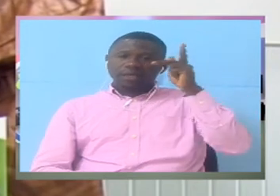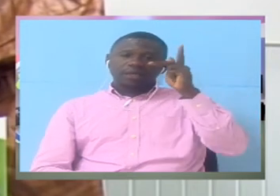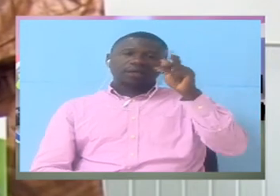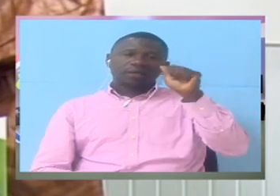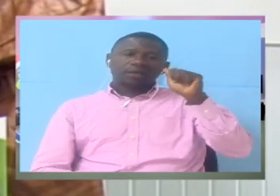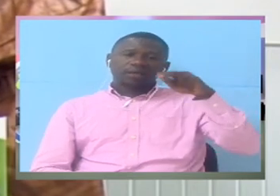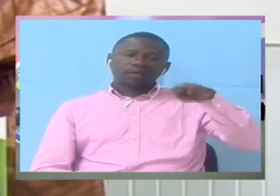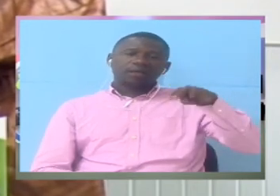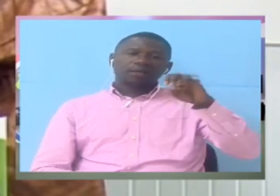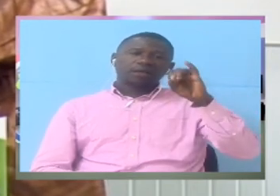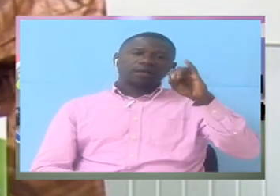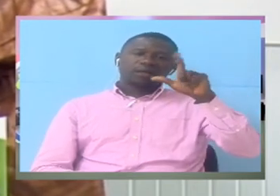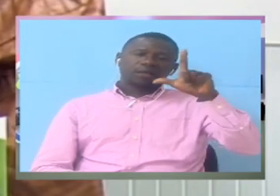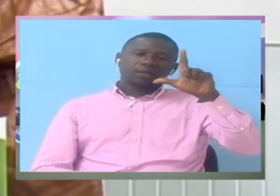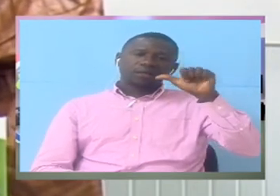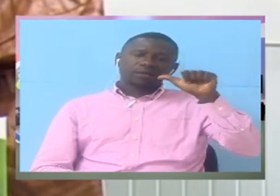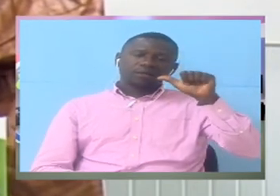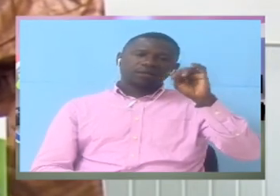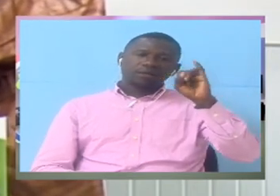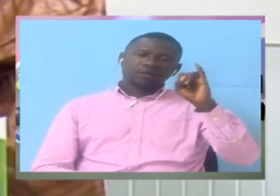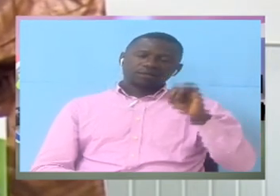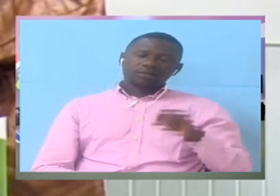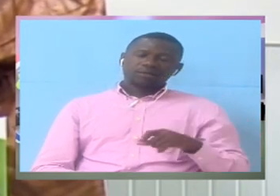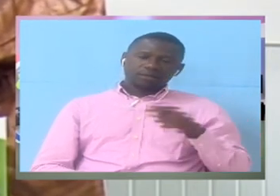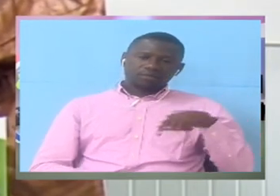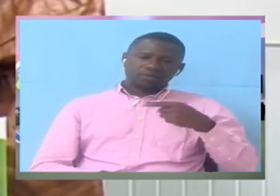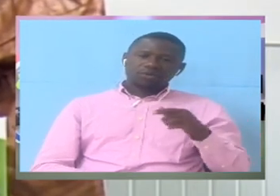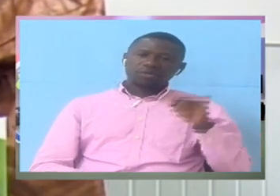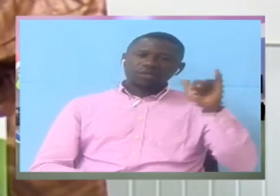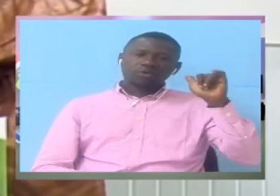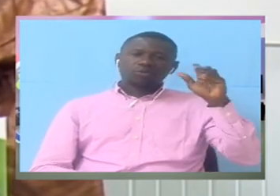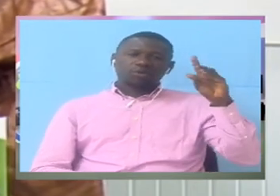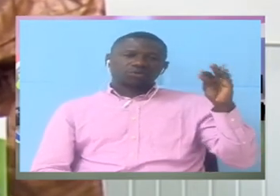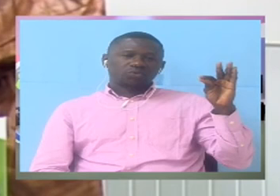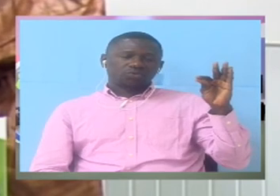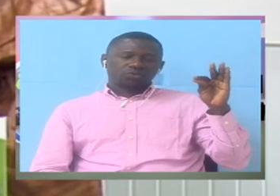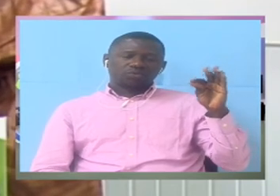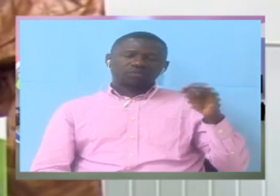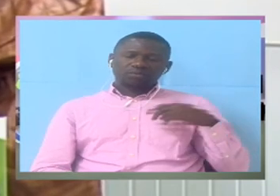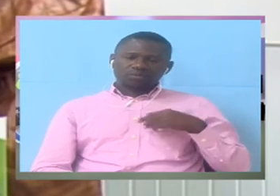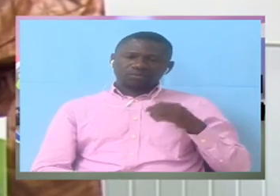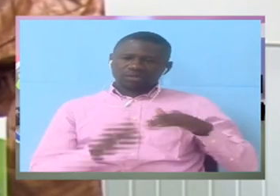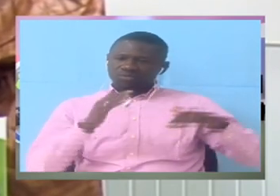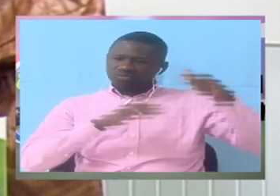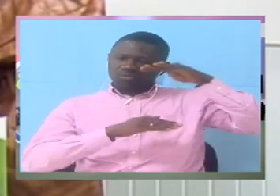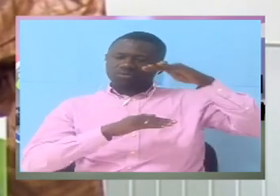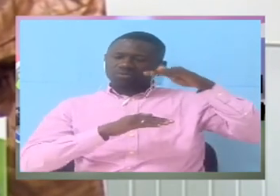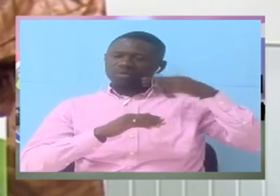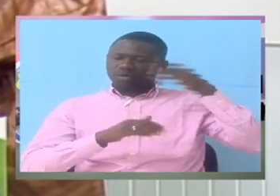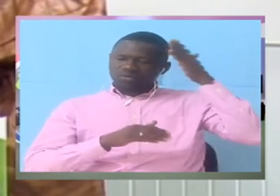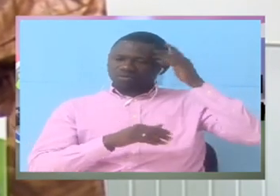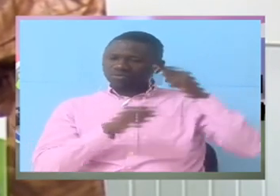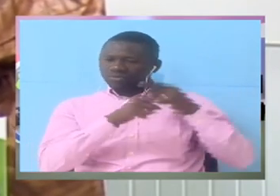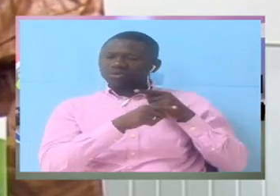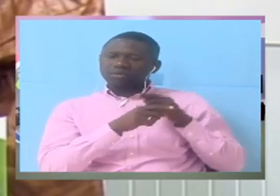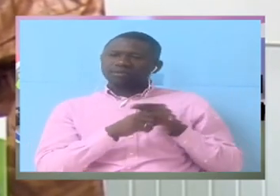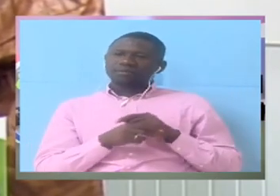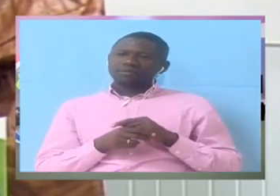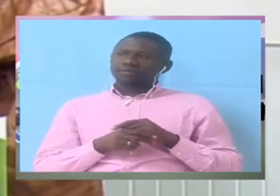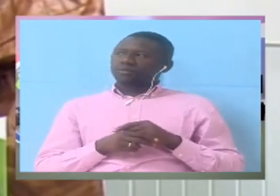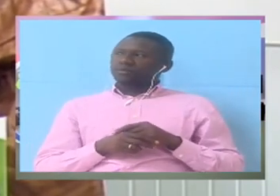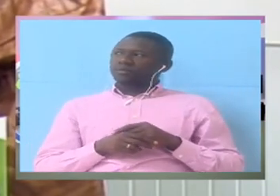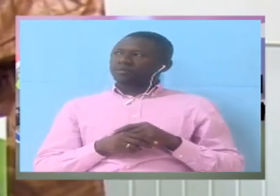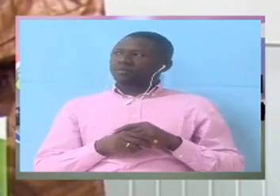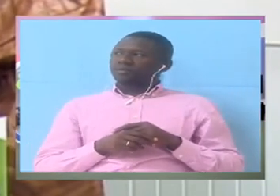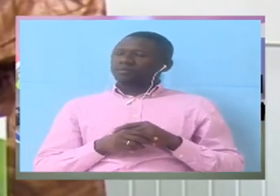Yaya. I didn't know his name as Yaya. Okay, Yankuba Ture. Yankuba Ture. La sino nga Yankuba lon. I knew him. I know him. Mbobolaji wato